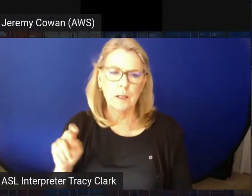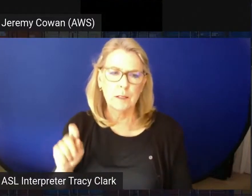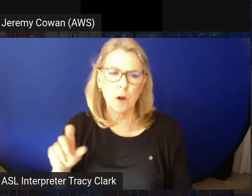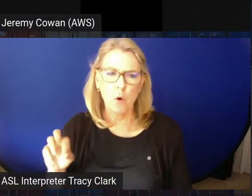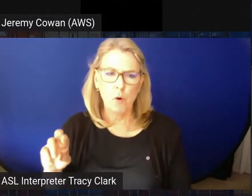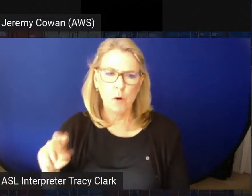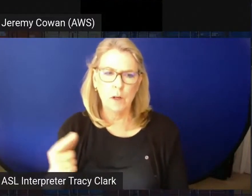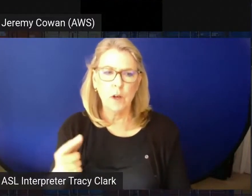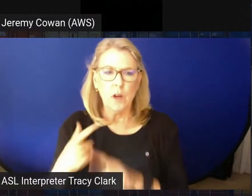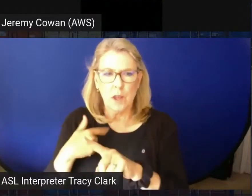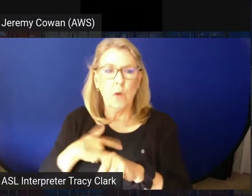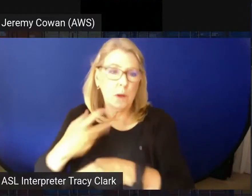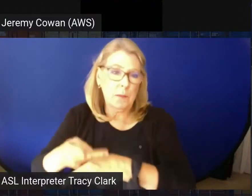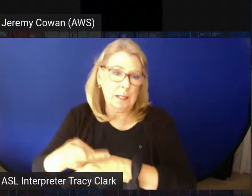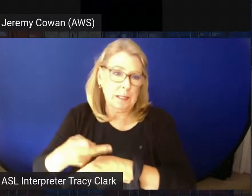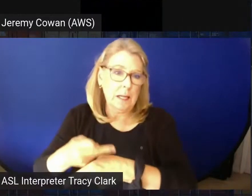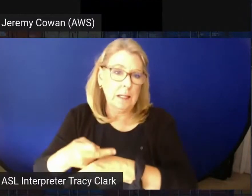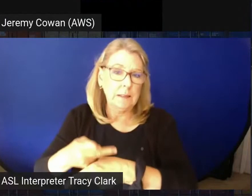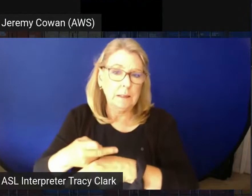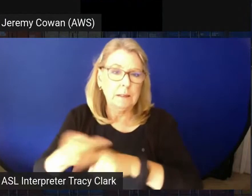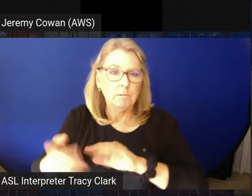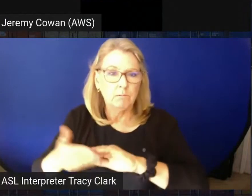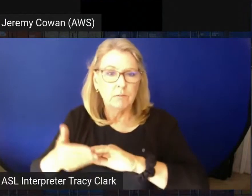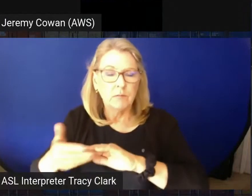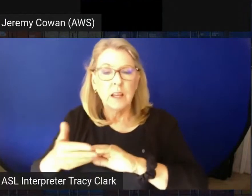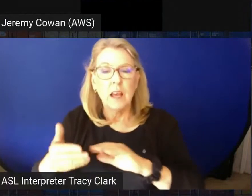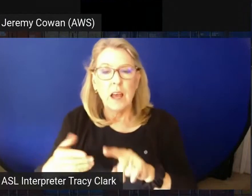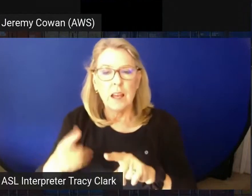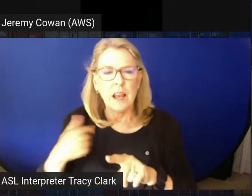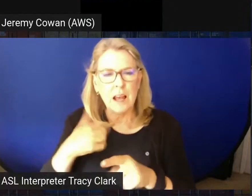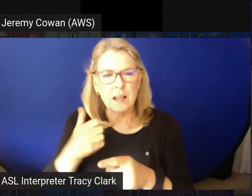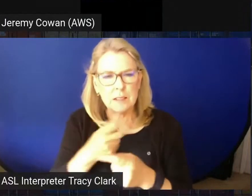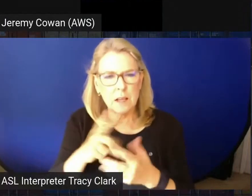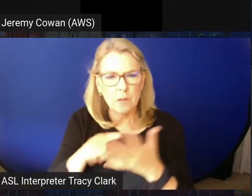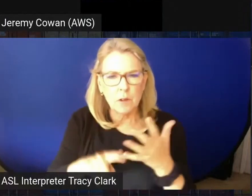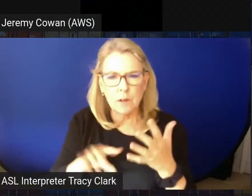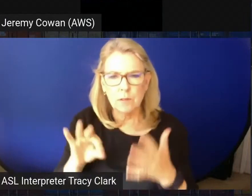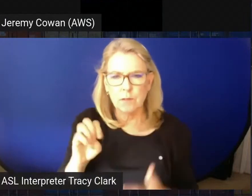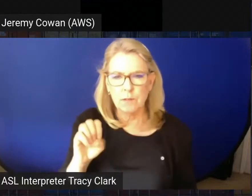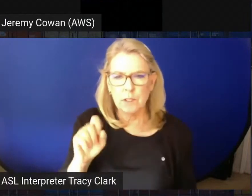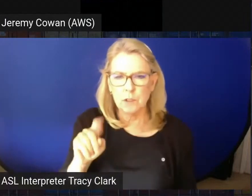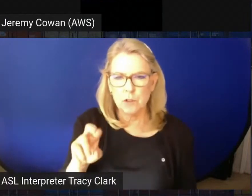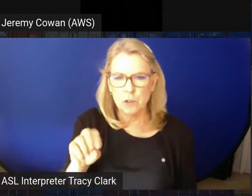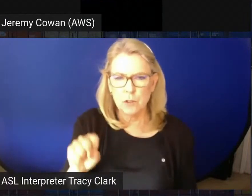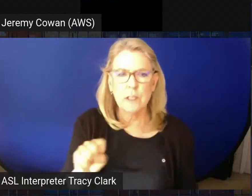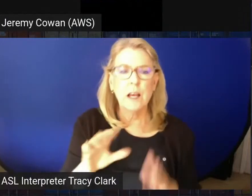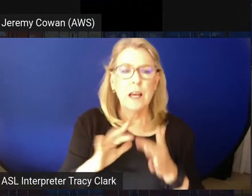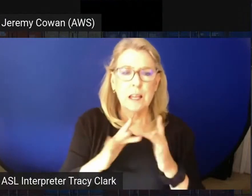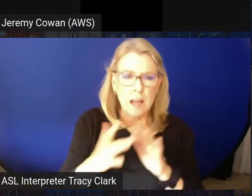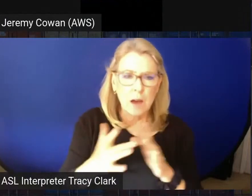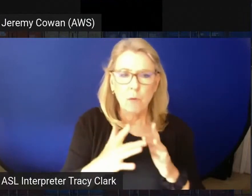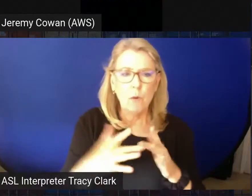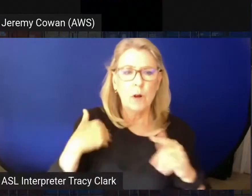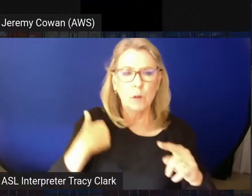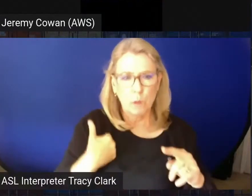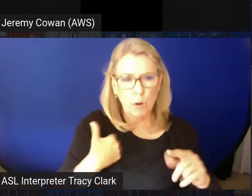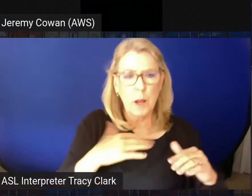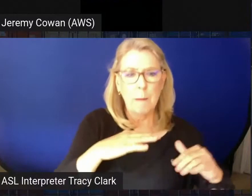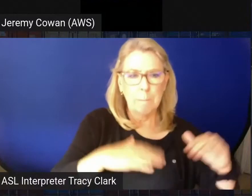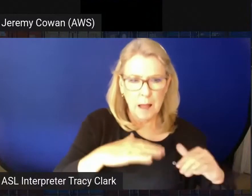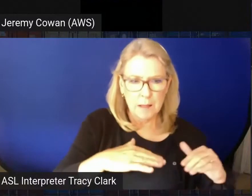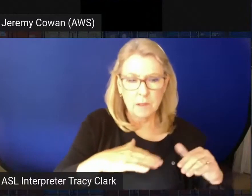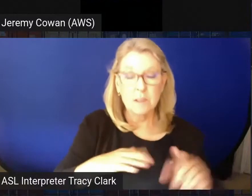up and add new features to. Maintains network load balancers, application load balancers. You can put the